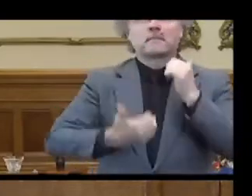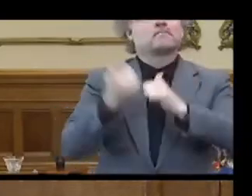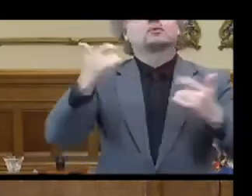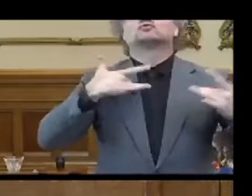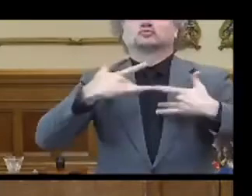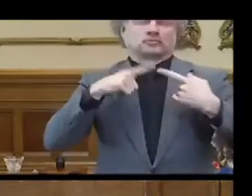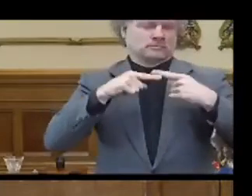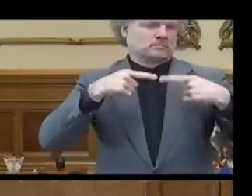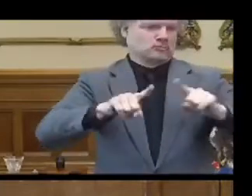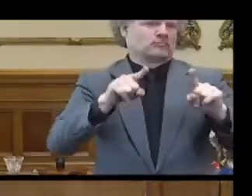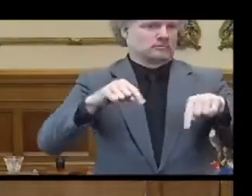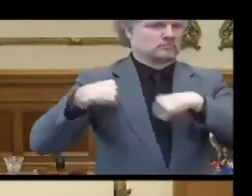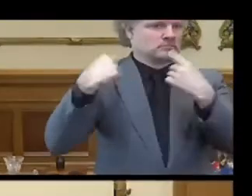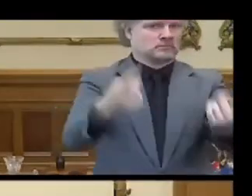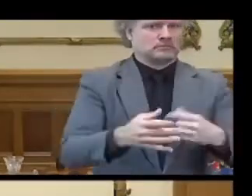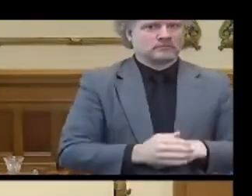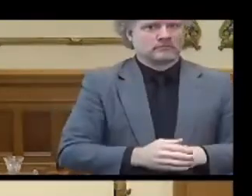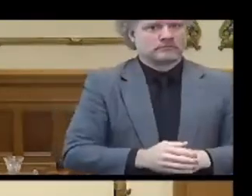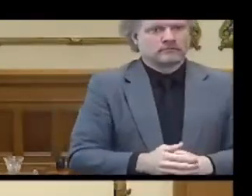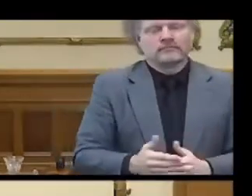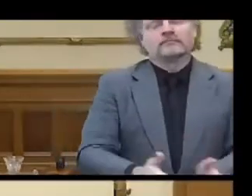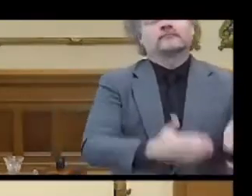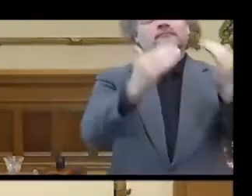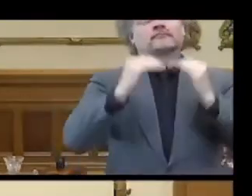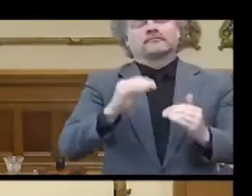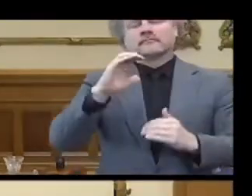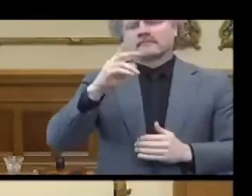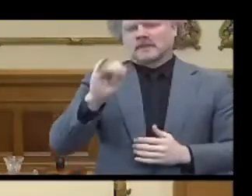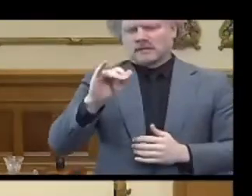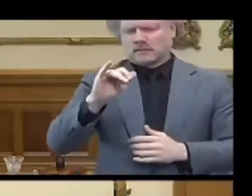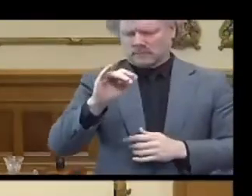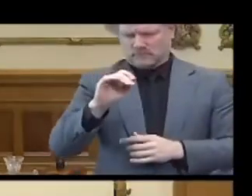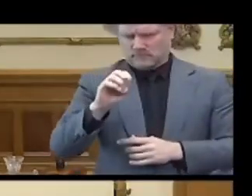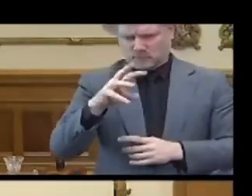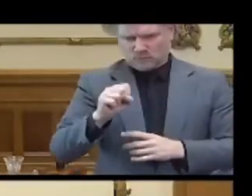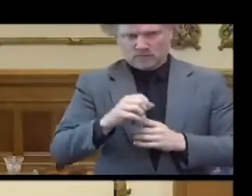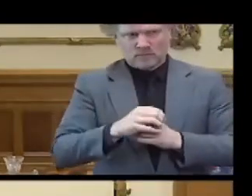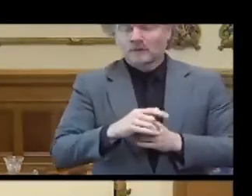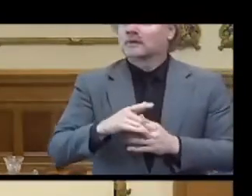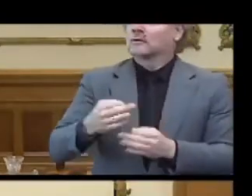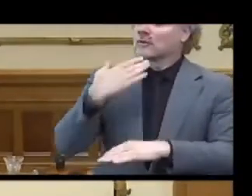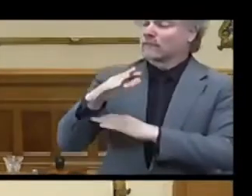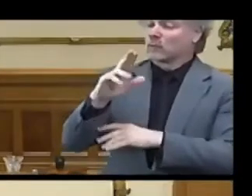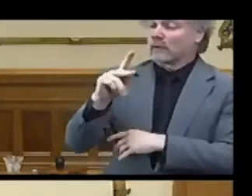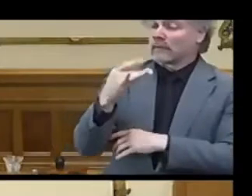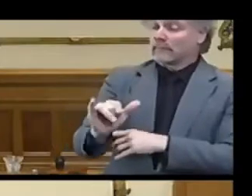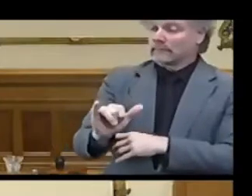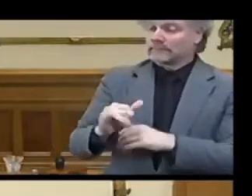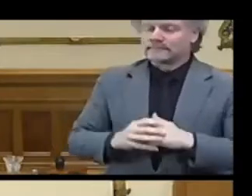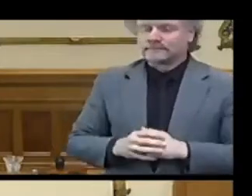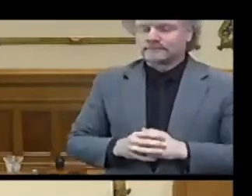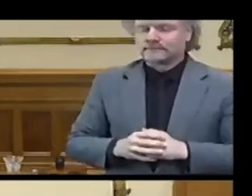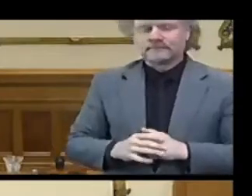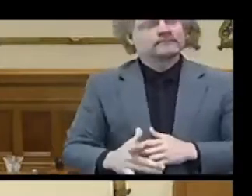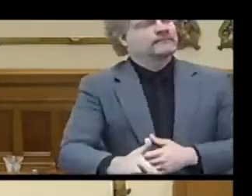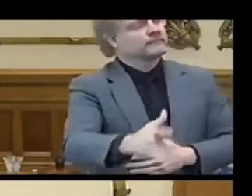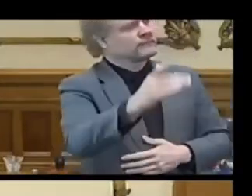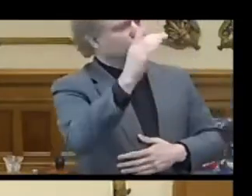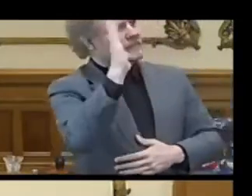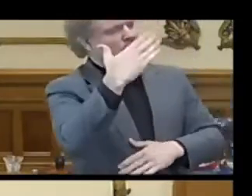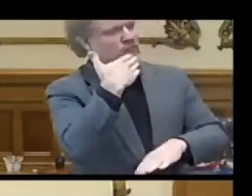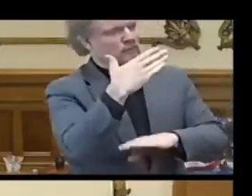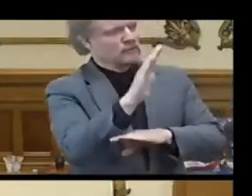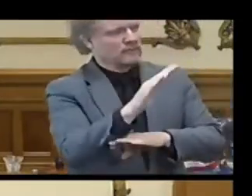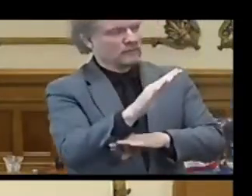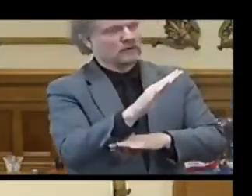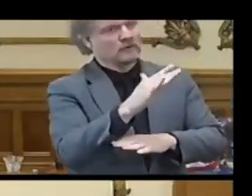this. Kathy from the Ferdinand News. Afternoon, Kathy. Good afternoon.